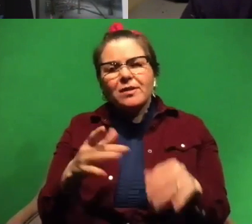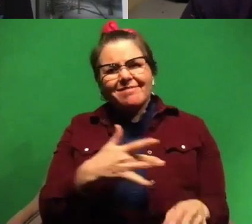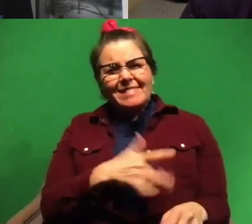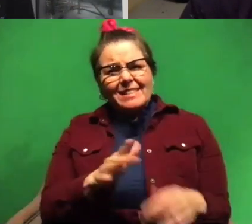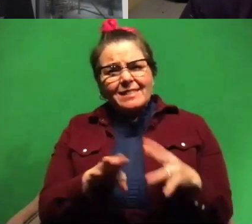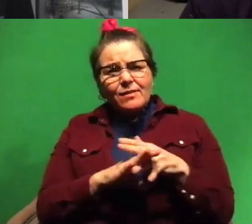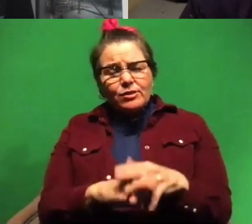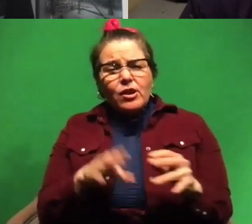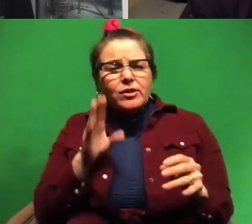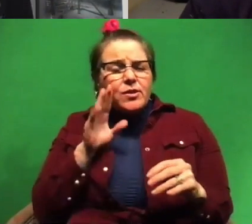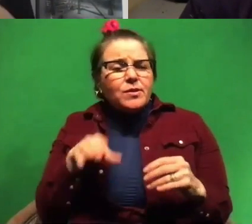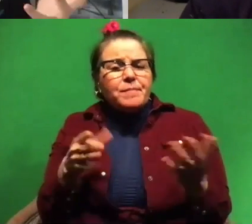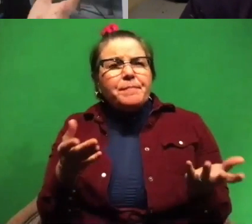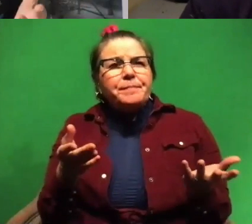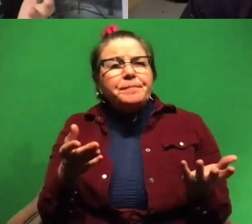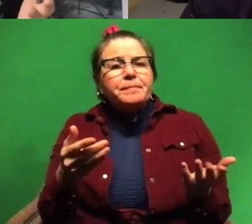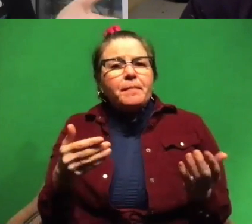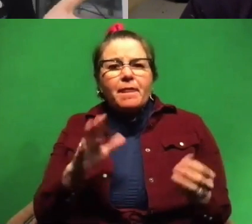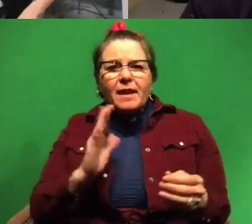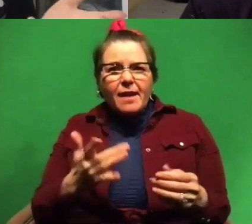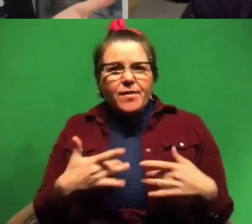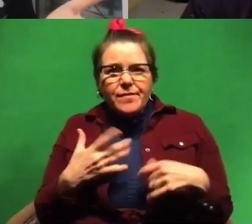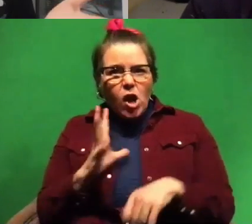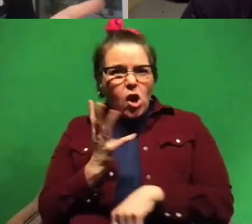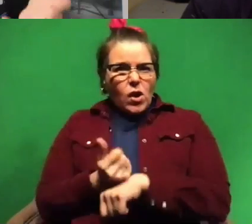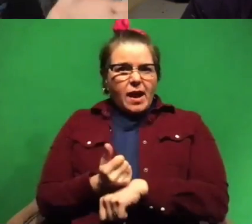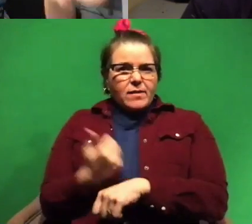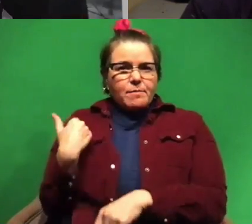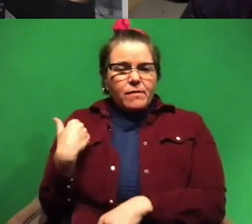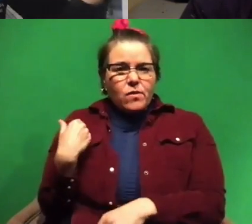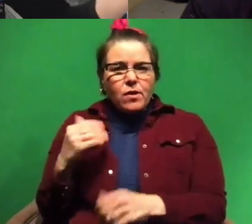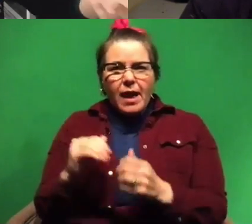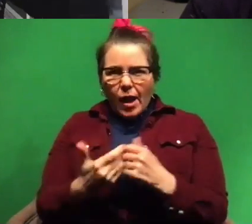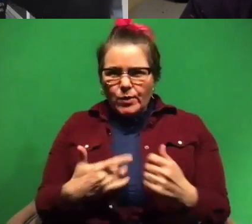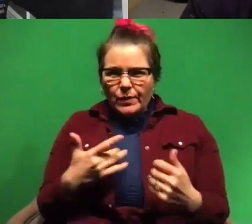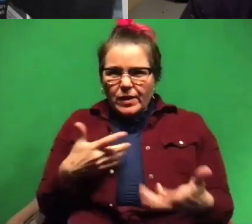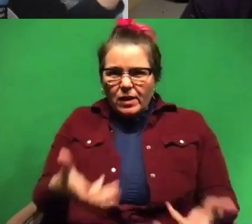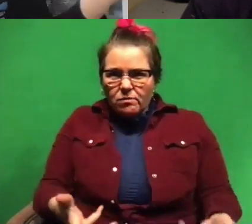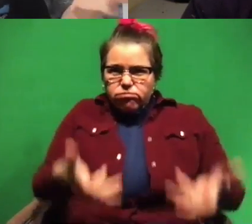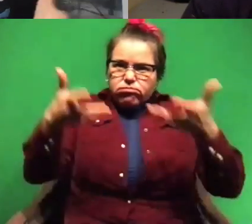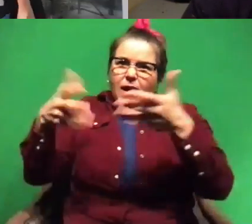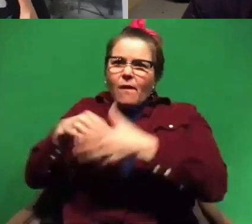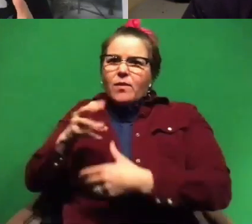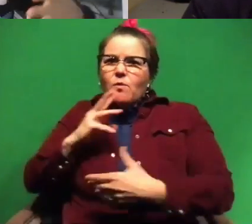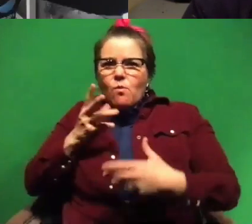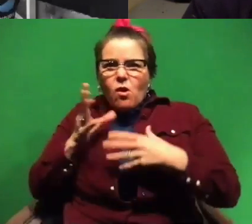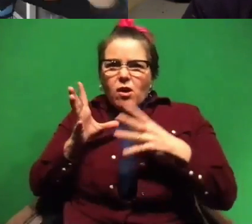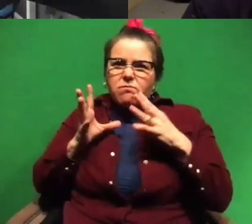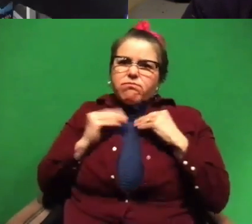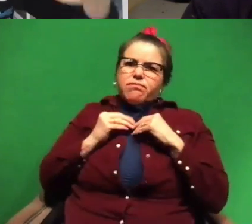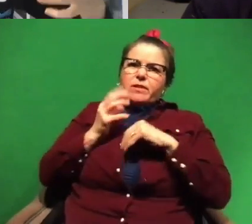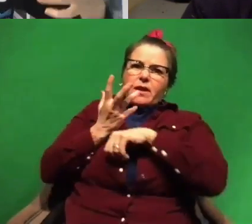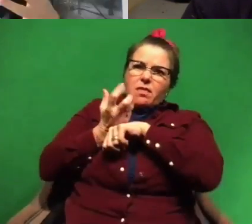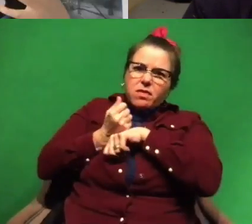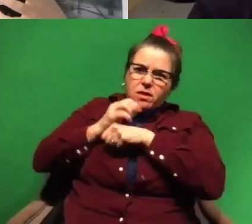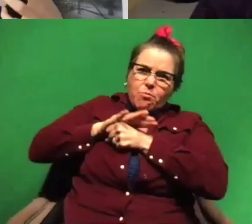like it's they've never felt gravity before. You know, how would you feel if you just came up and then all of a sudden you're feeling like all